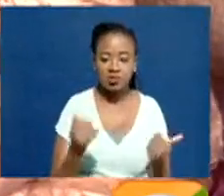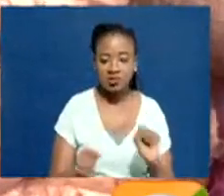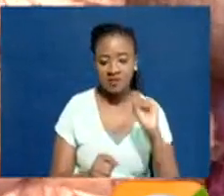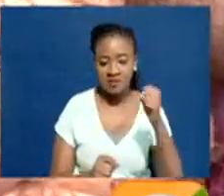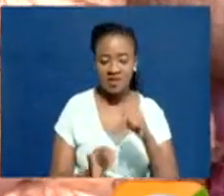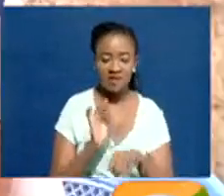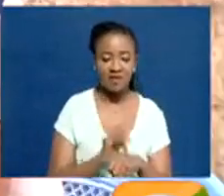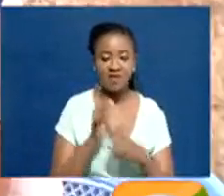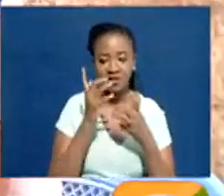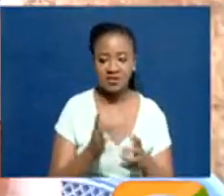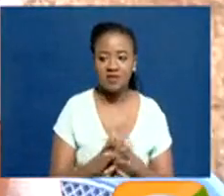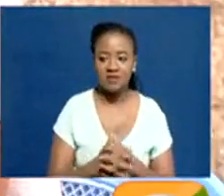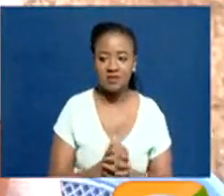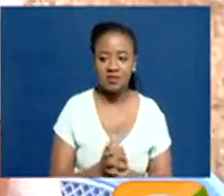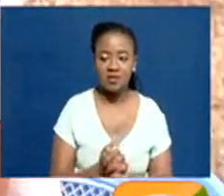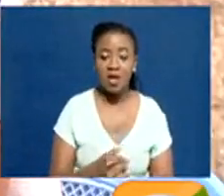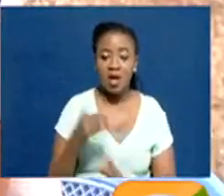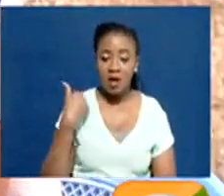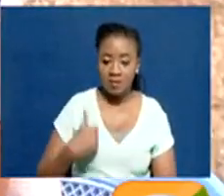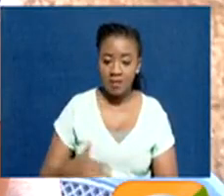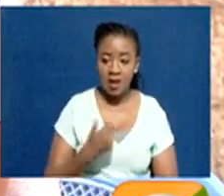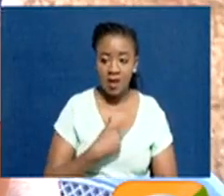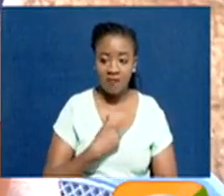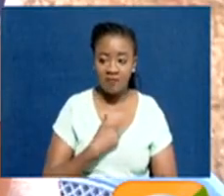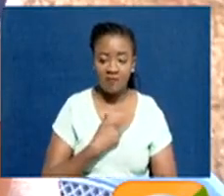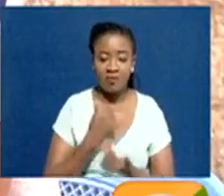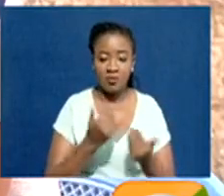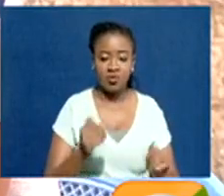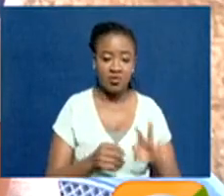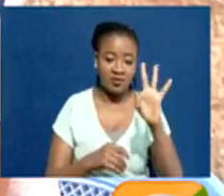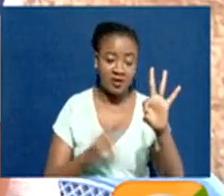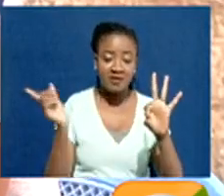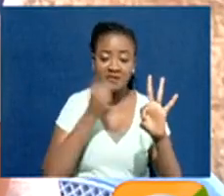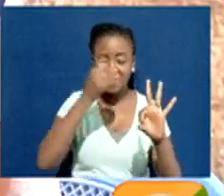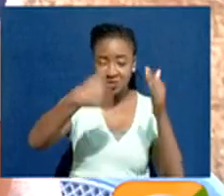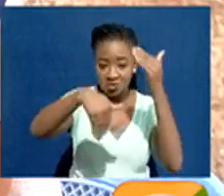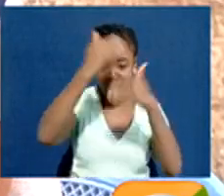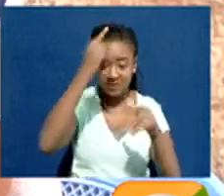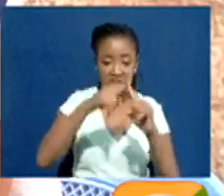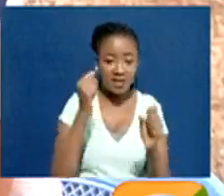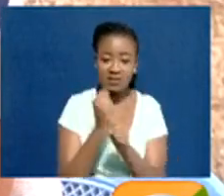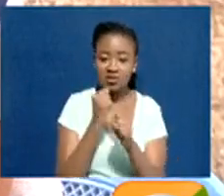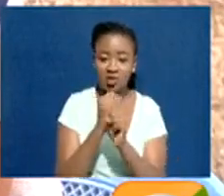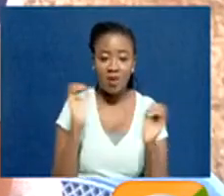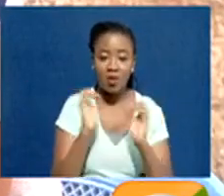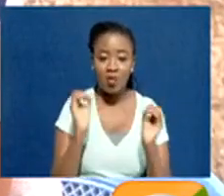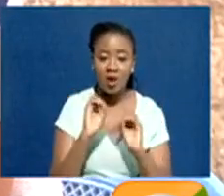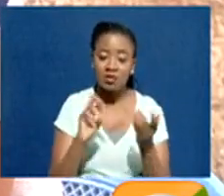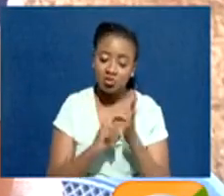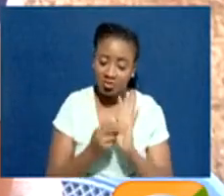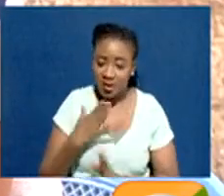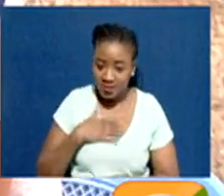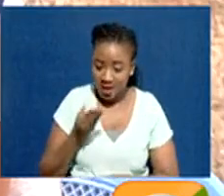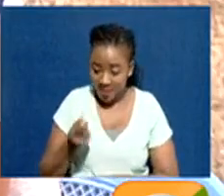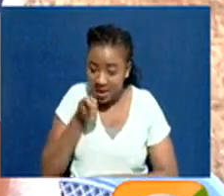on her. Na watoto watatu wamemaliza uni lakini hakuna kazi. Pesa ninatoa hapa